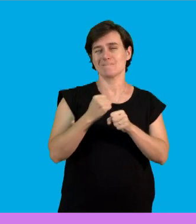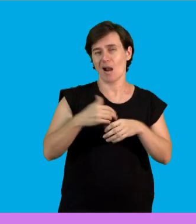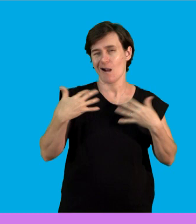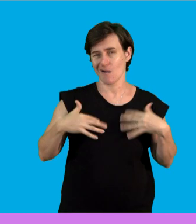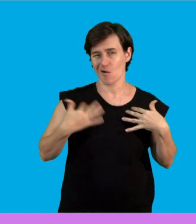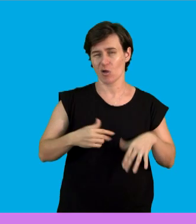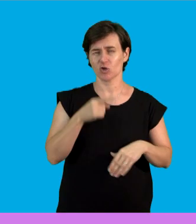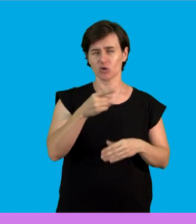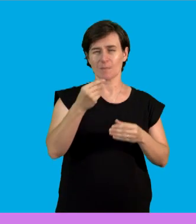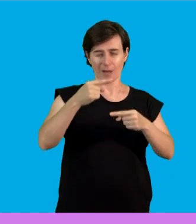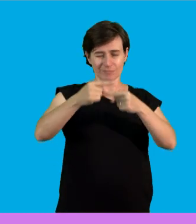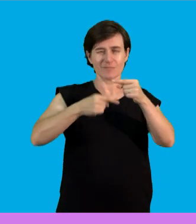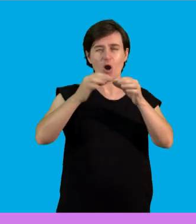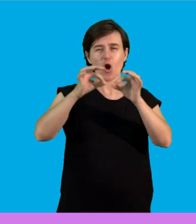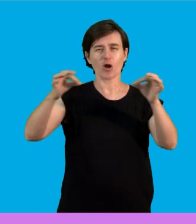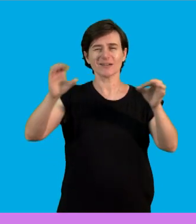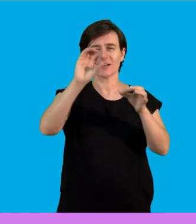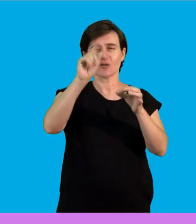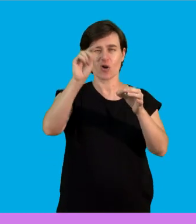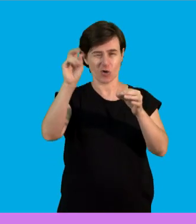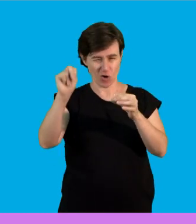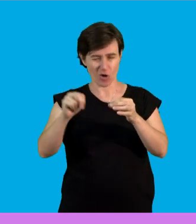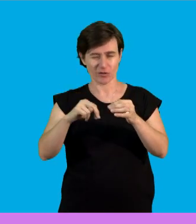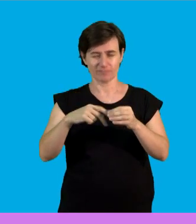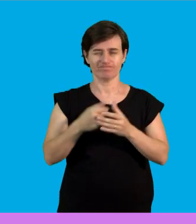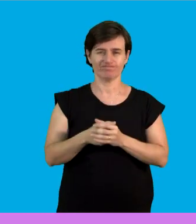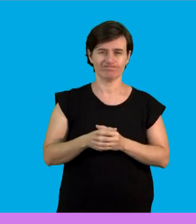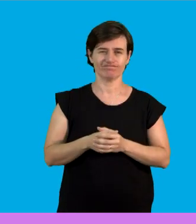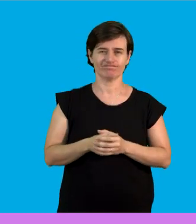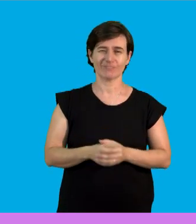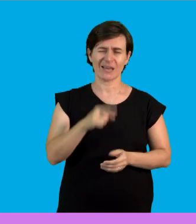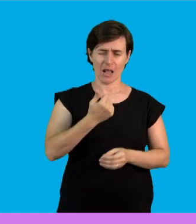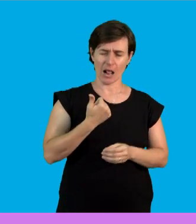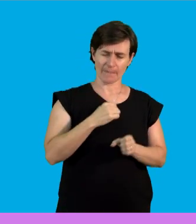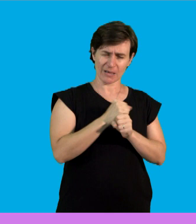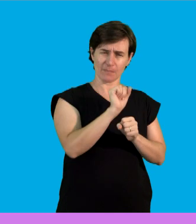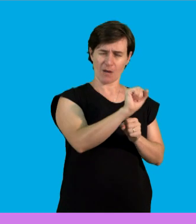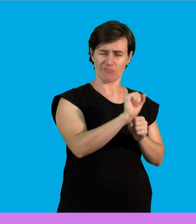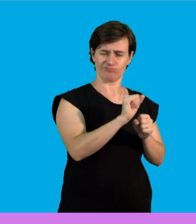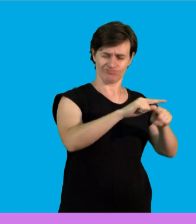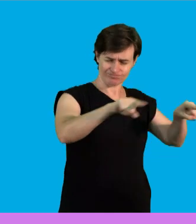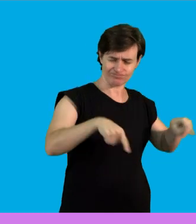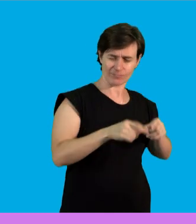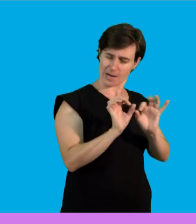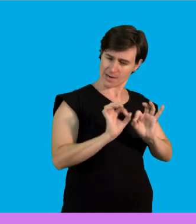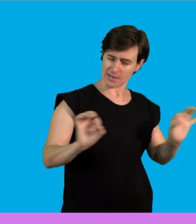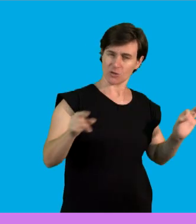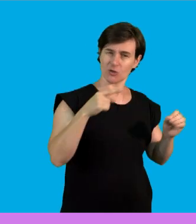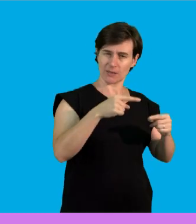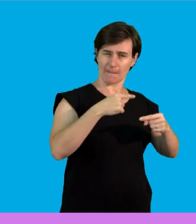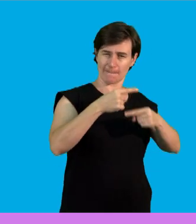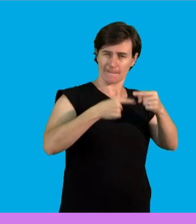buys reels of thread for stitching. To keep his workshop neat and tidy, he packs the